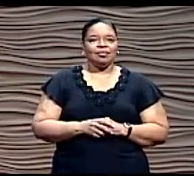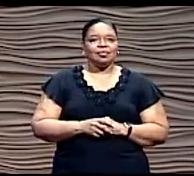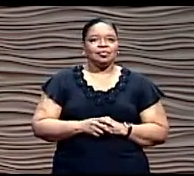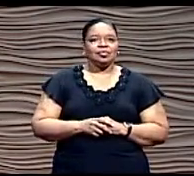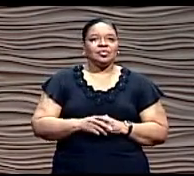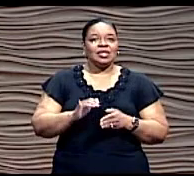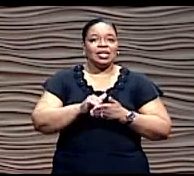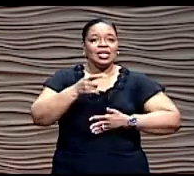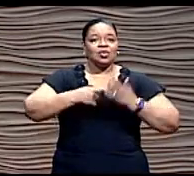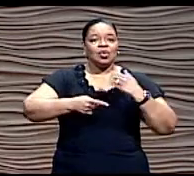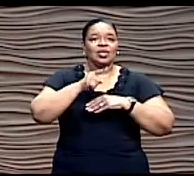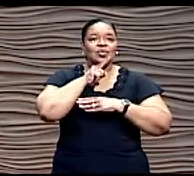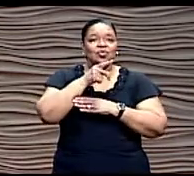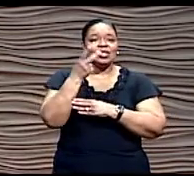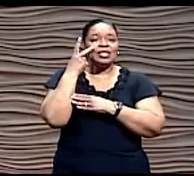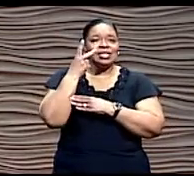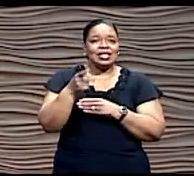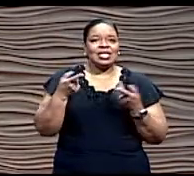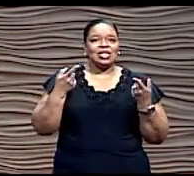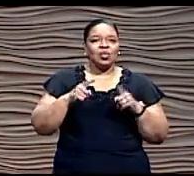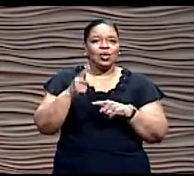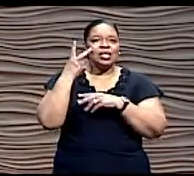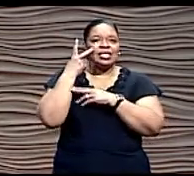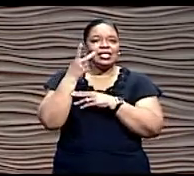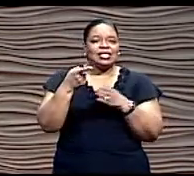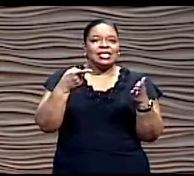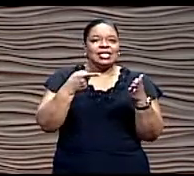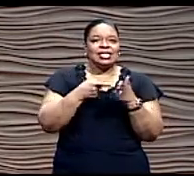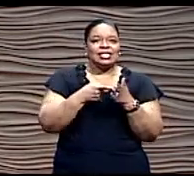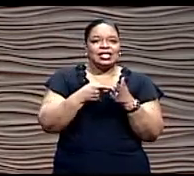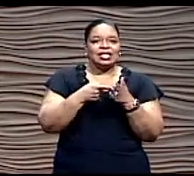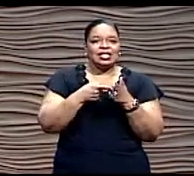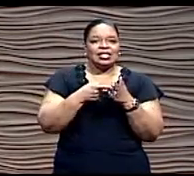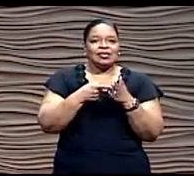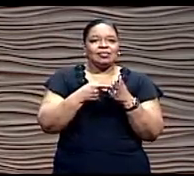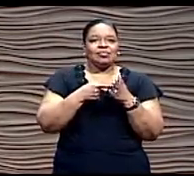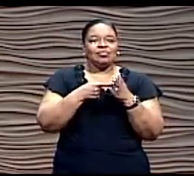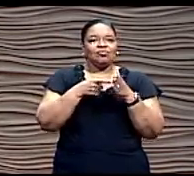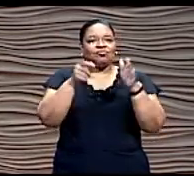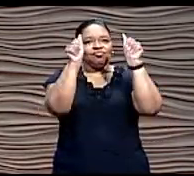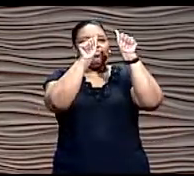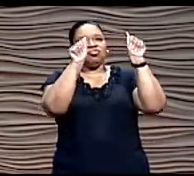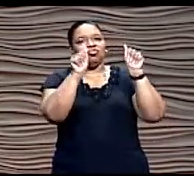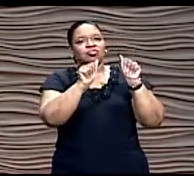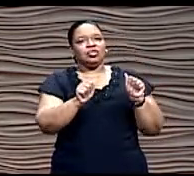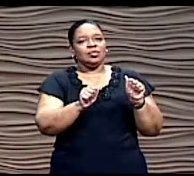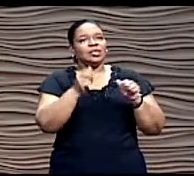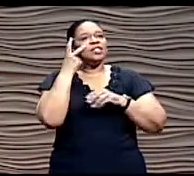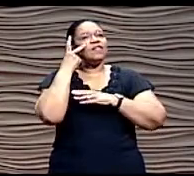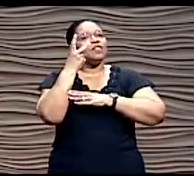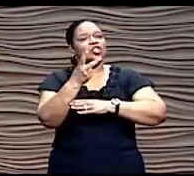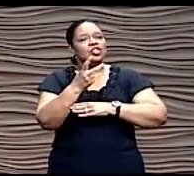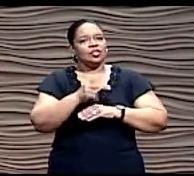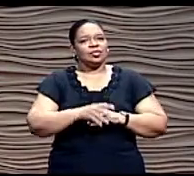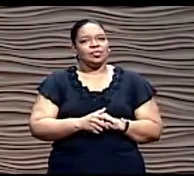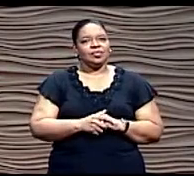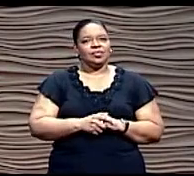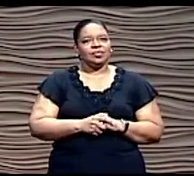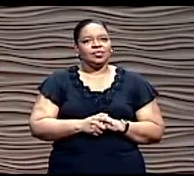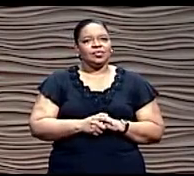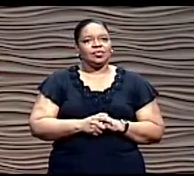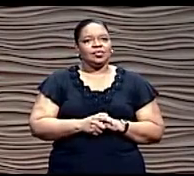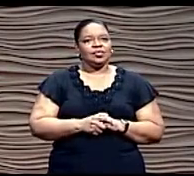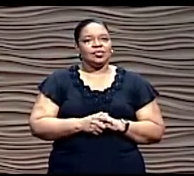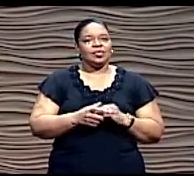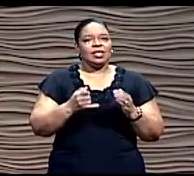That's what he really sees when he sees this image, a vision.